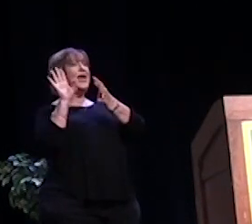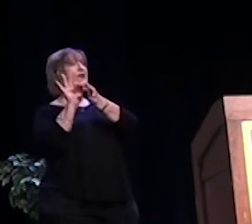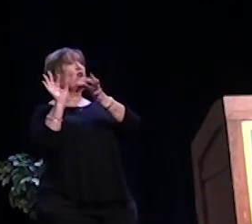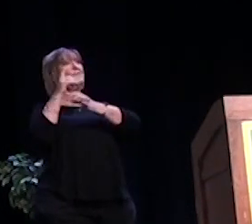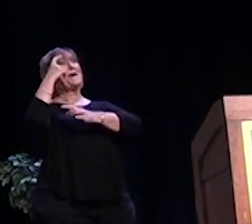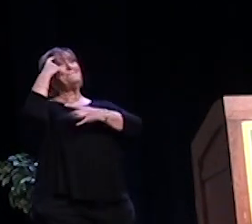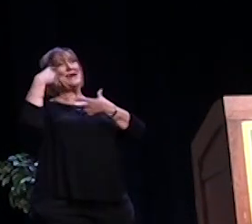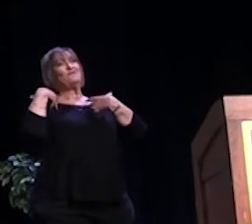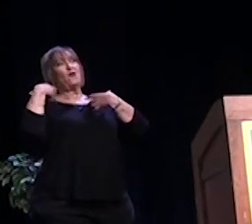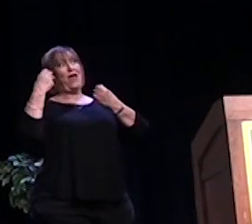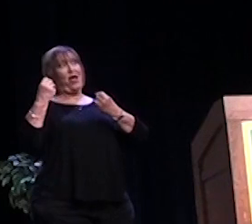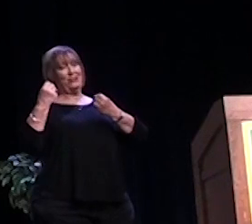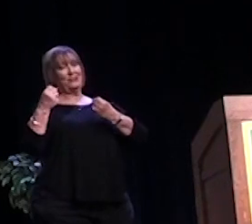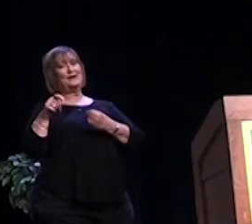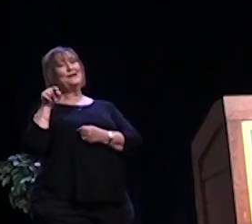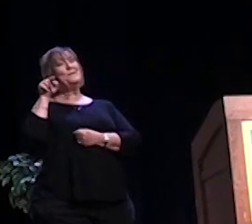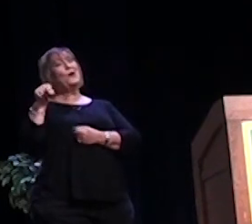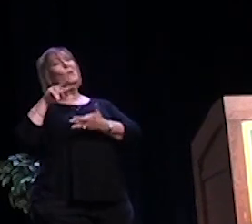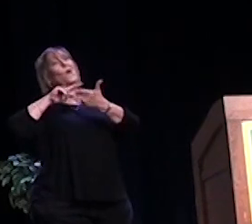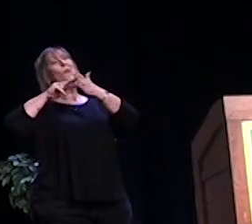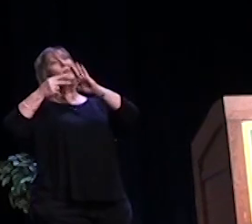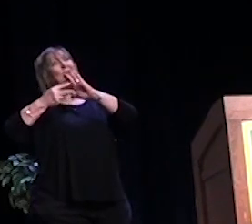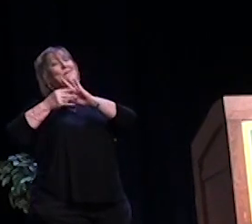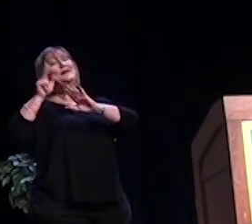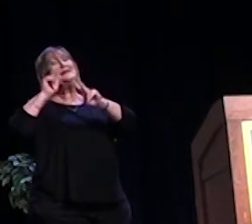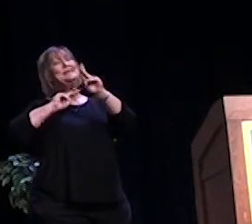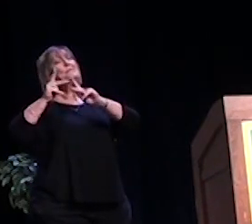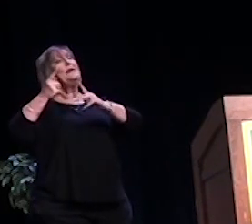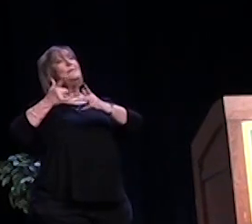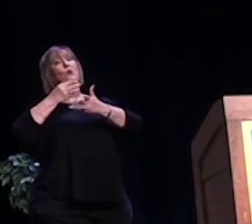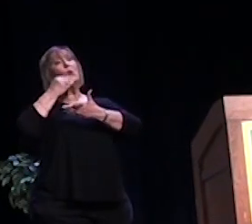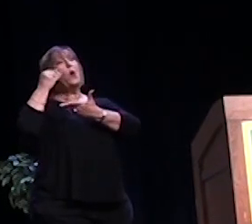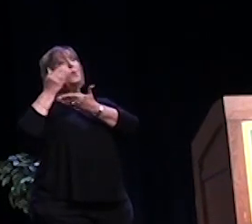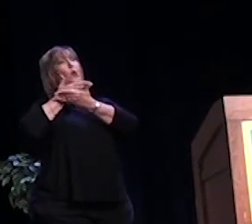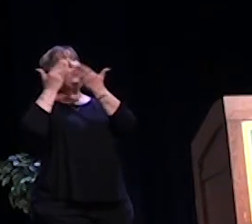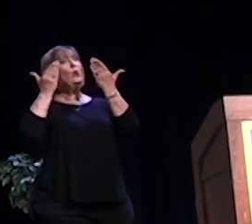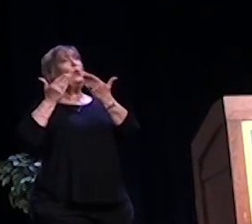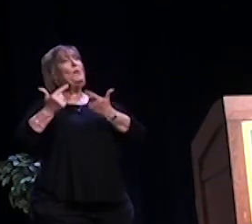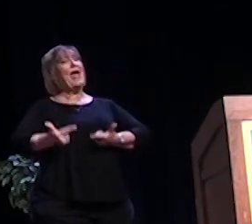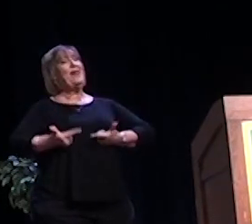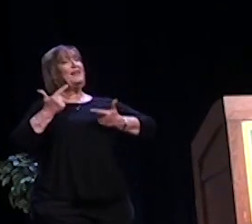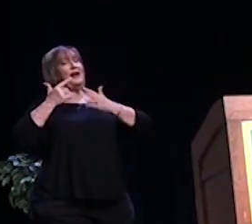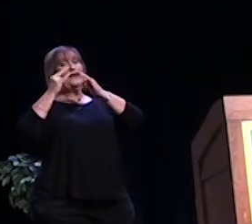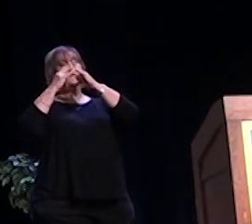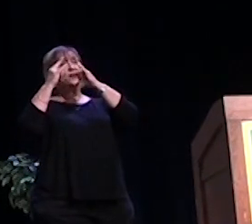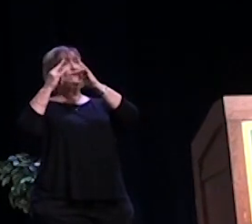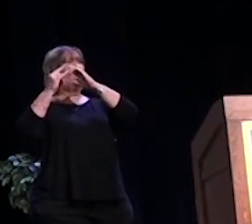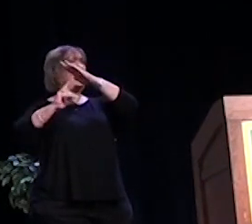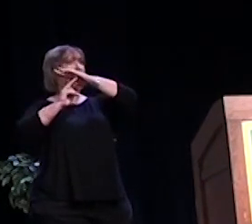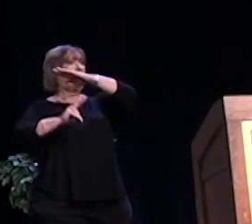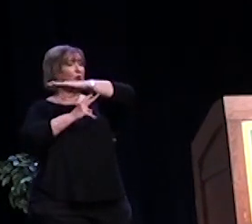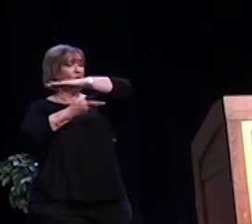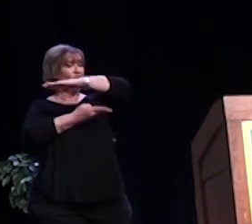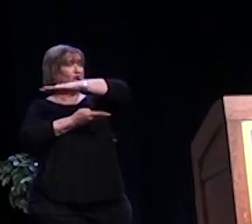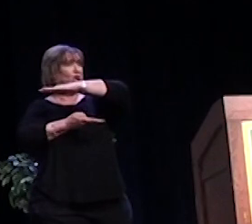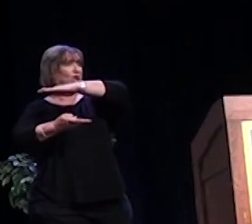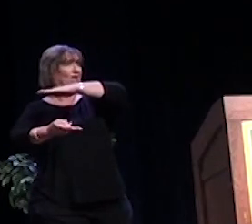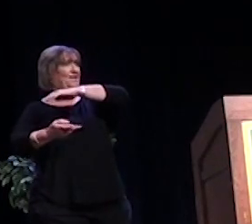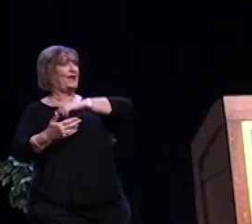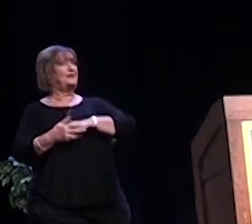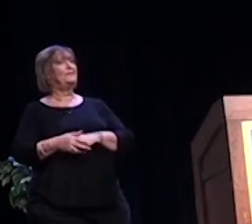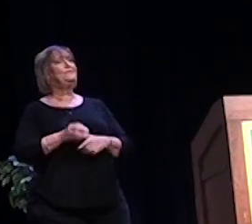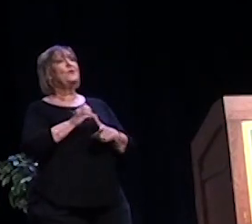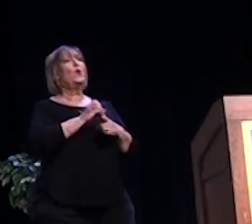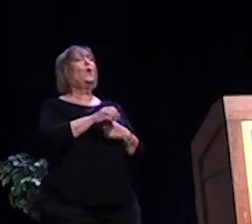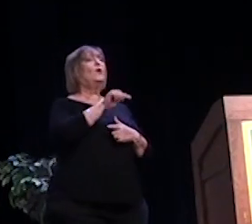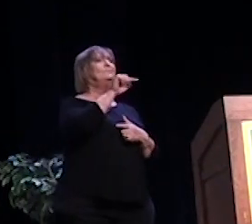mean person who is unhoused under that bridge down there, and I don't know what to do about that. And someone will say mental health, and they'll say, I have a